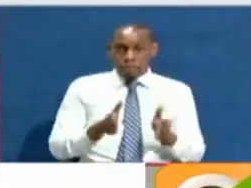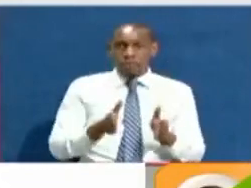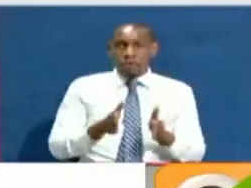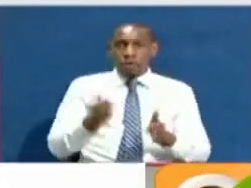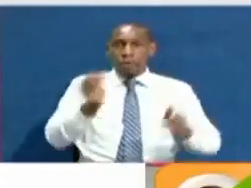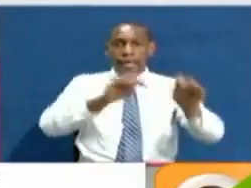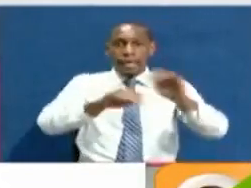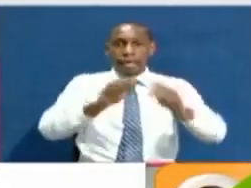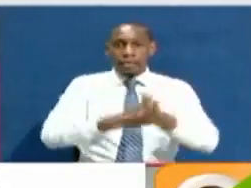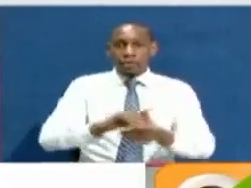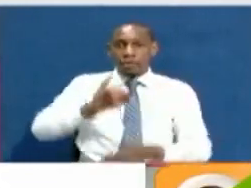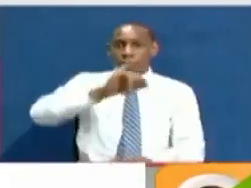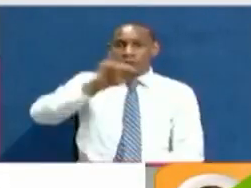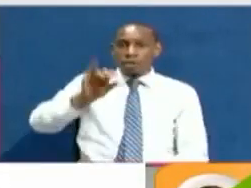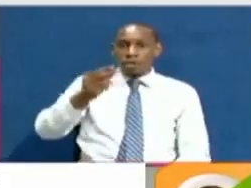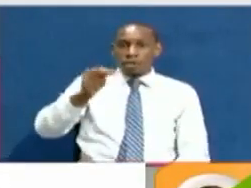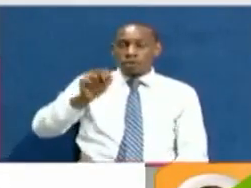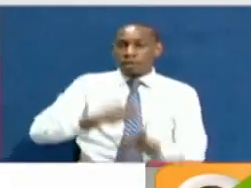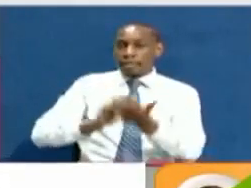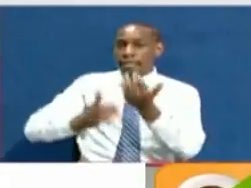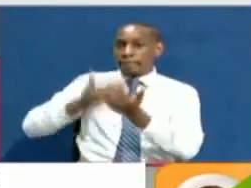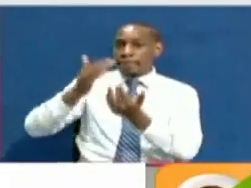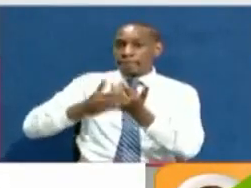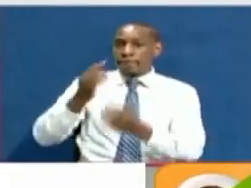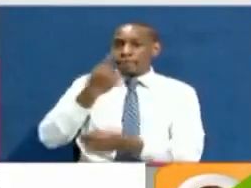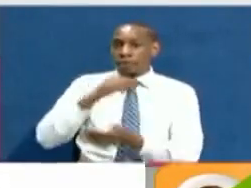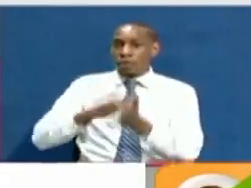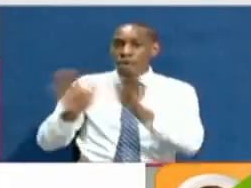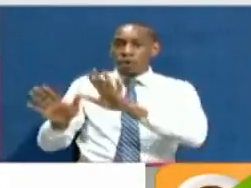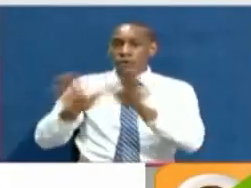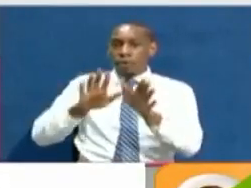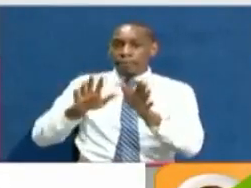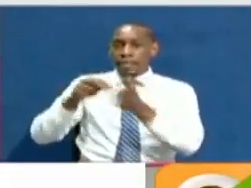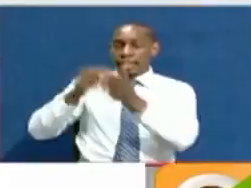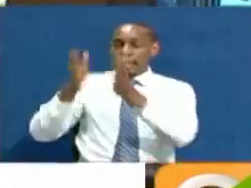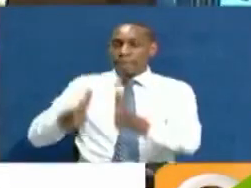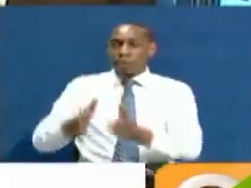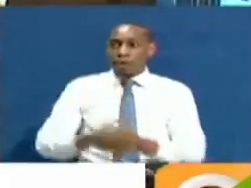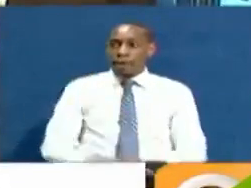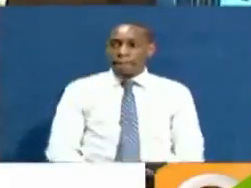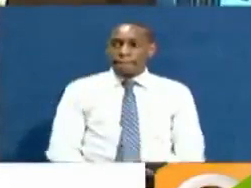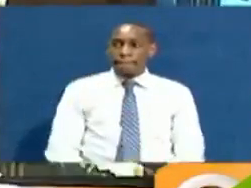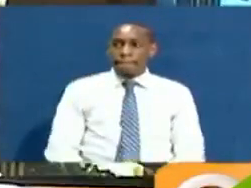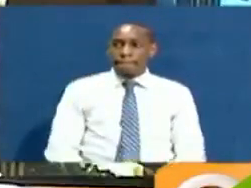in the race, John Katuku, in favor of the wiper flag bearer.